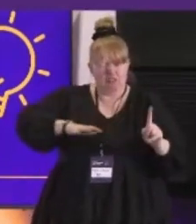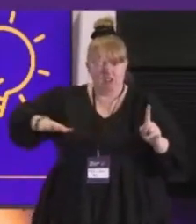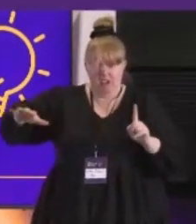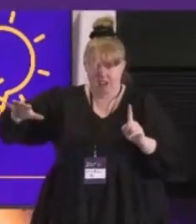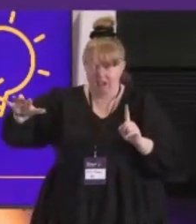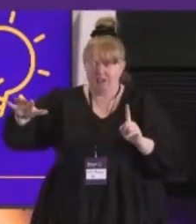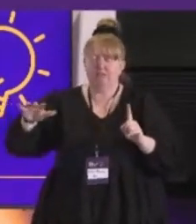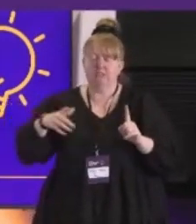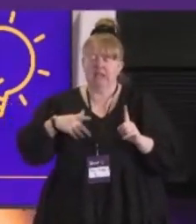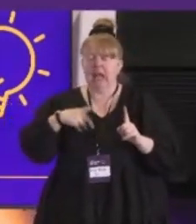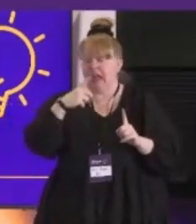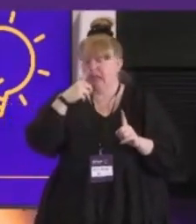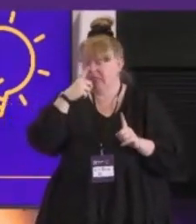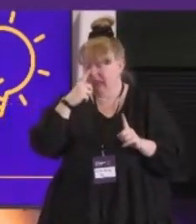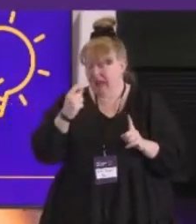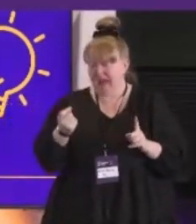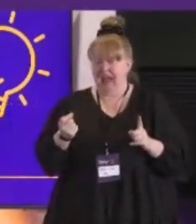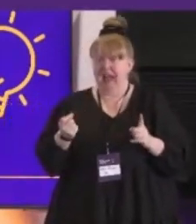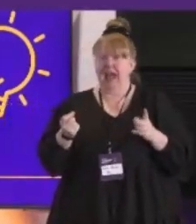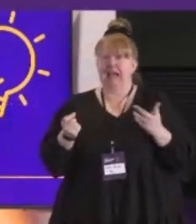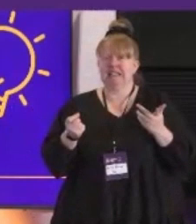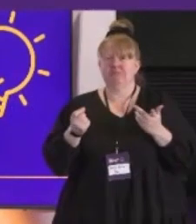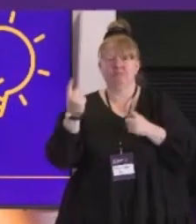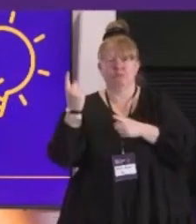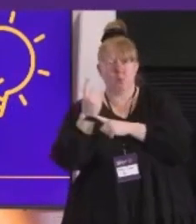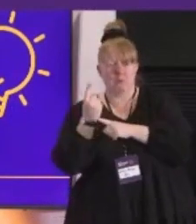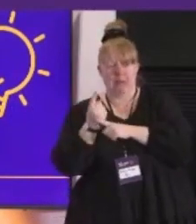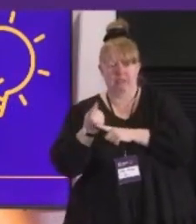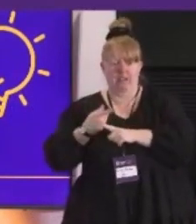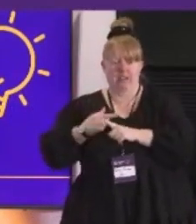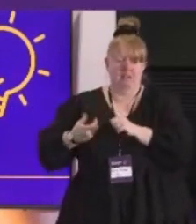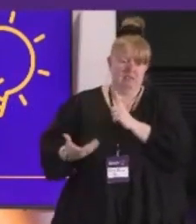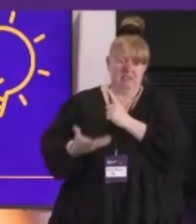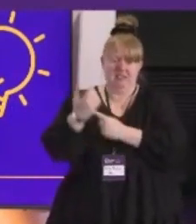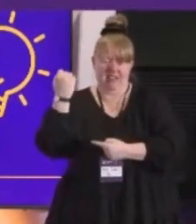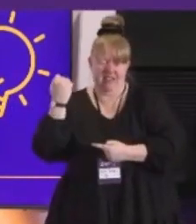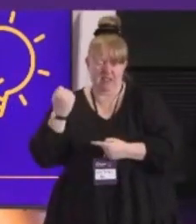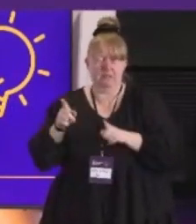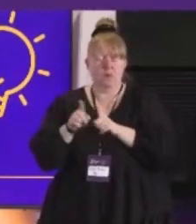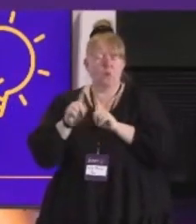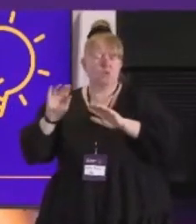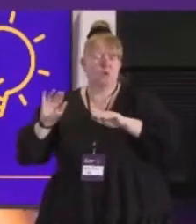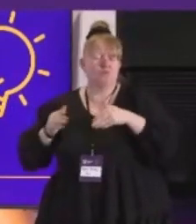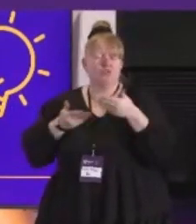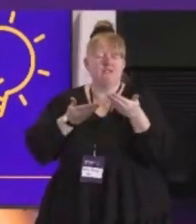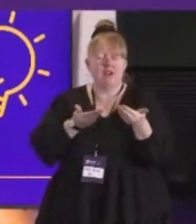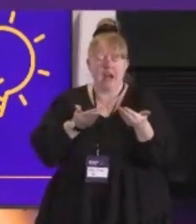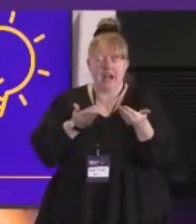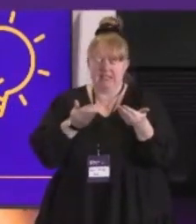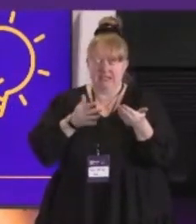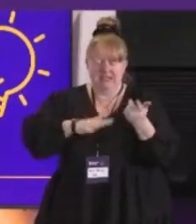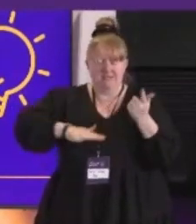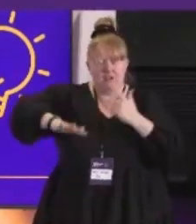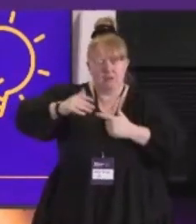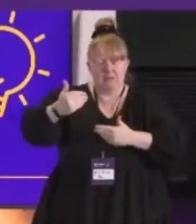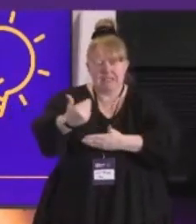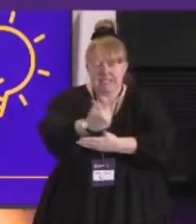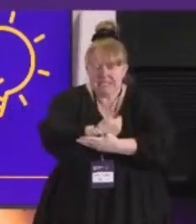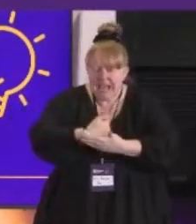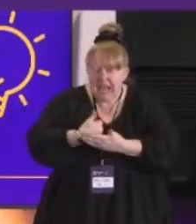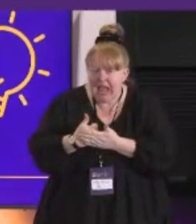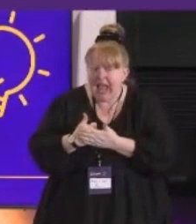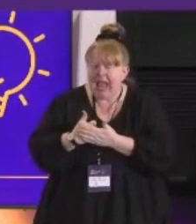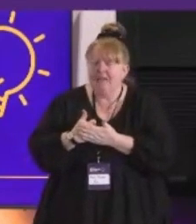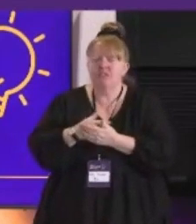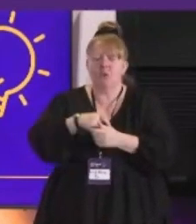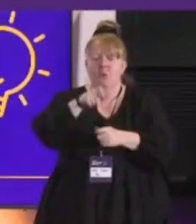you know, what they've done. But what we were clear is we wanted to provide a very safe environment for people to